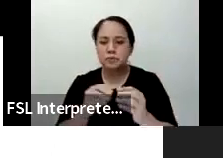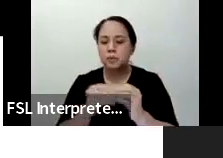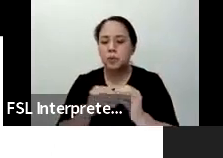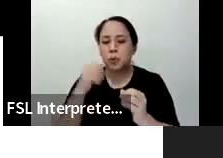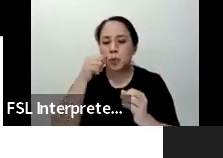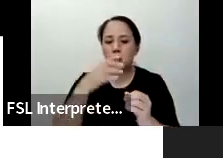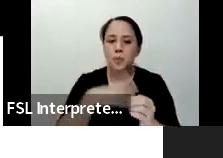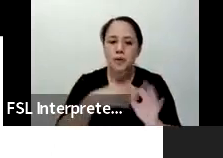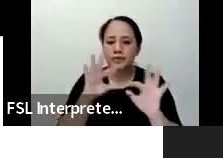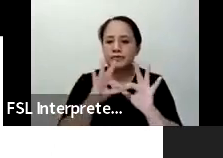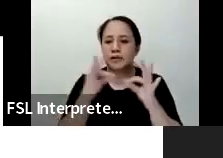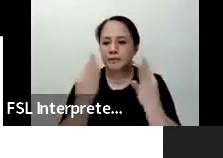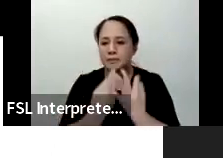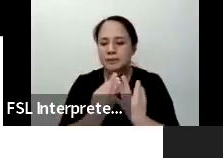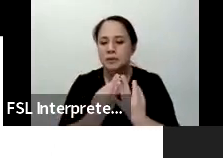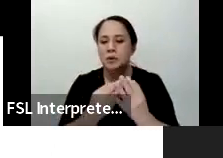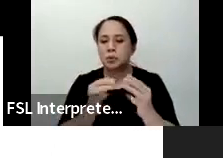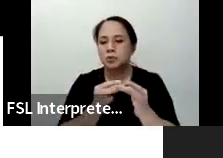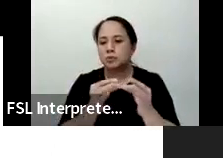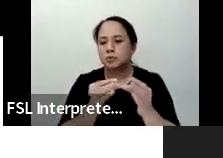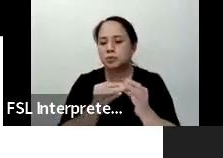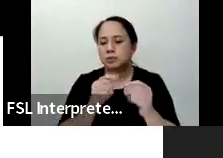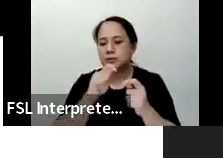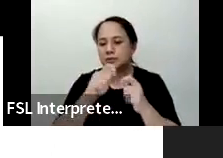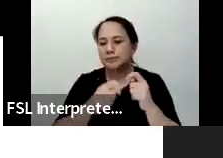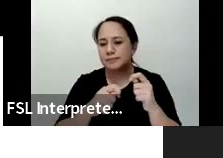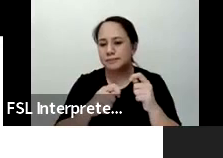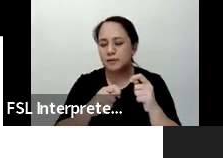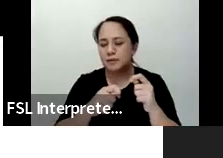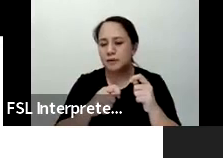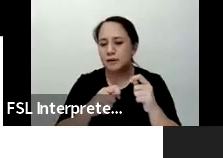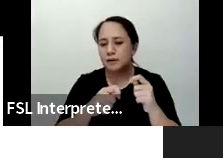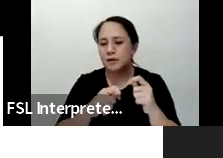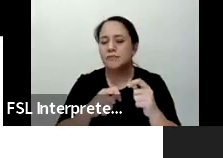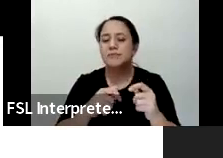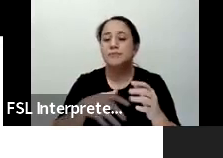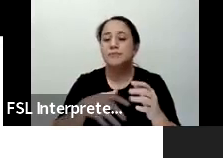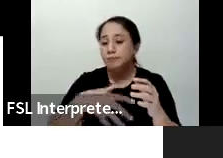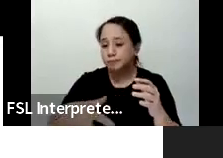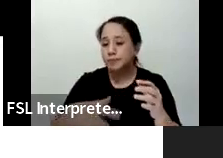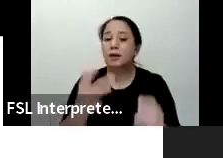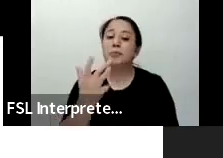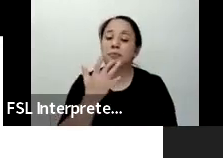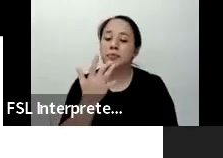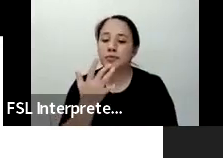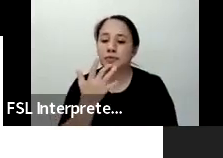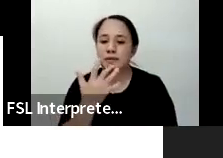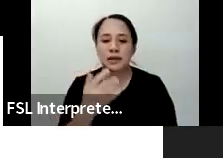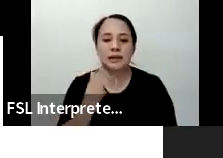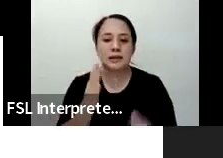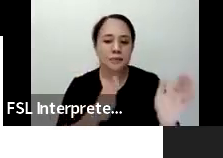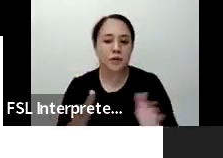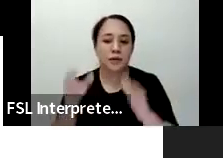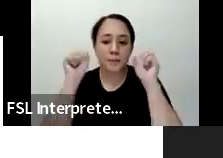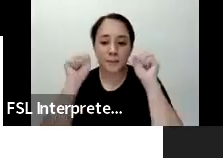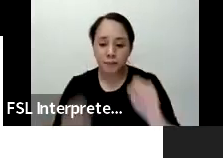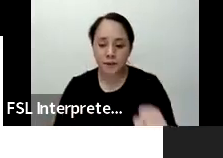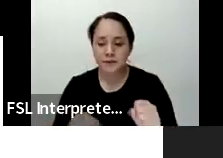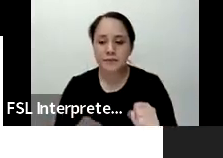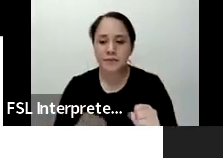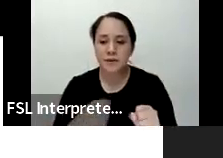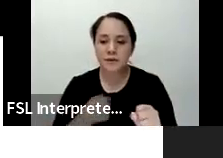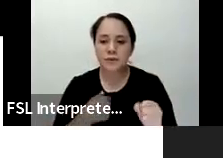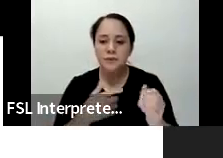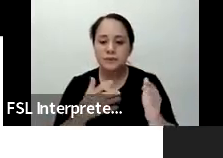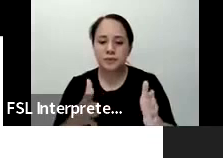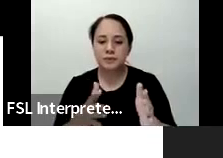and families' longer-term fertility preferences, and to prepare for a possible trend